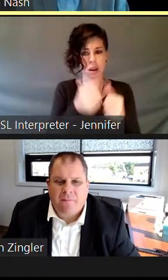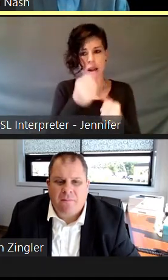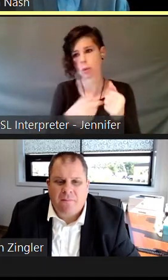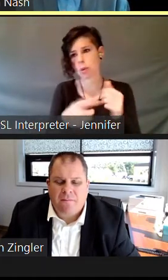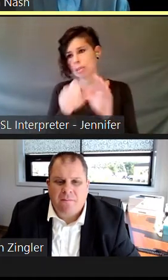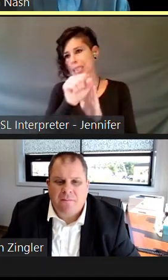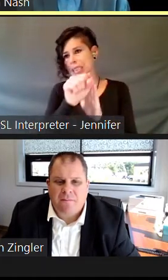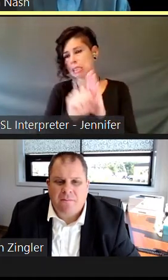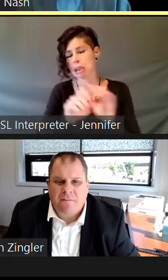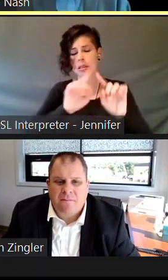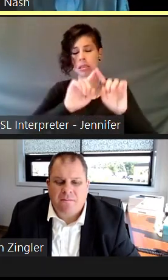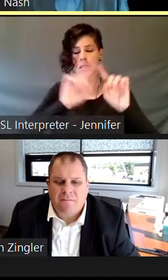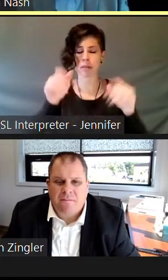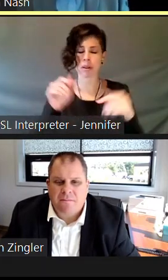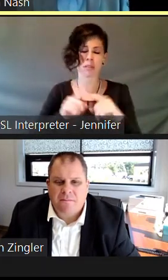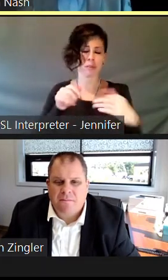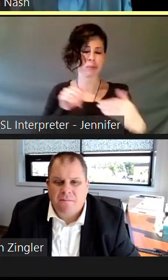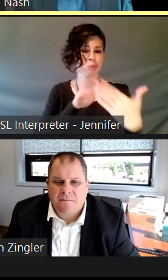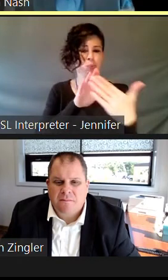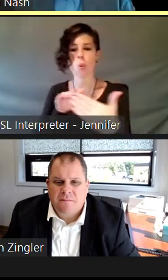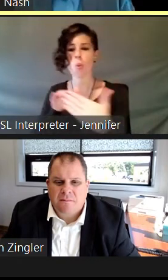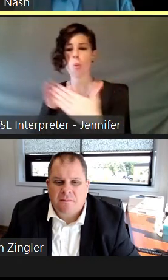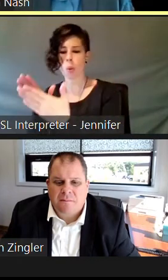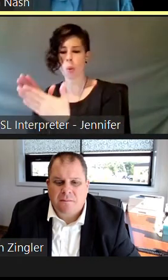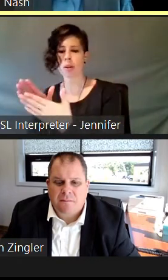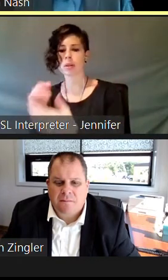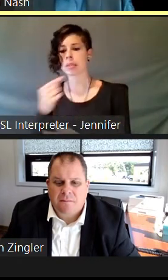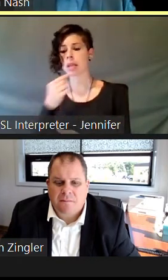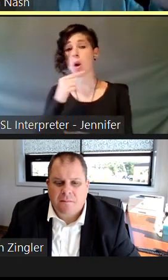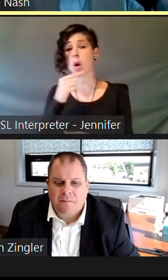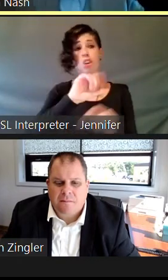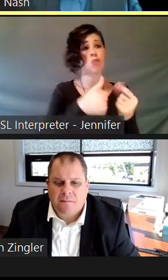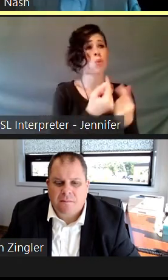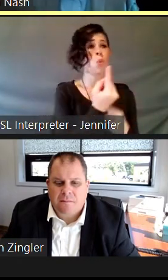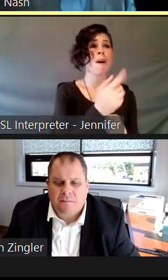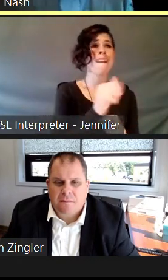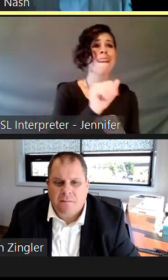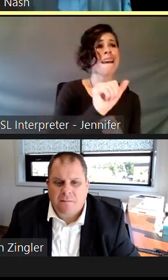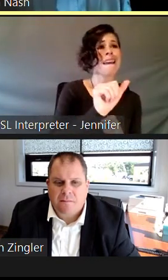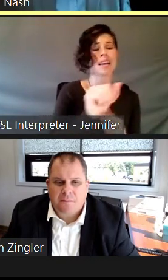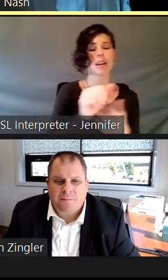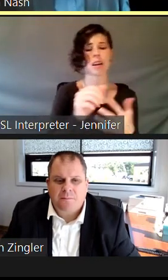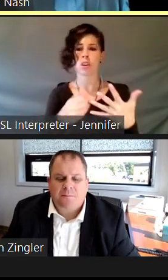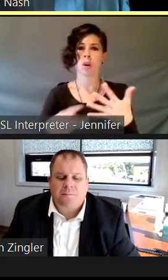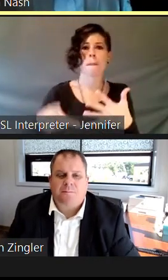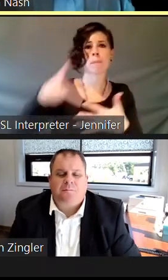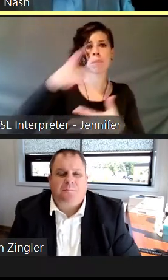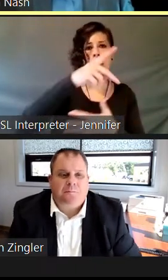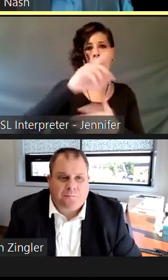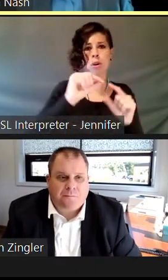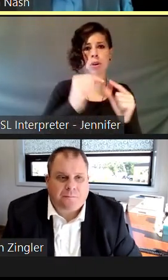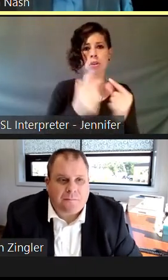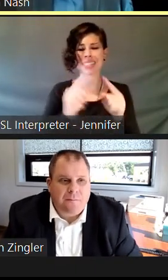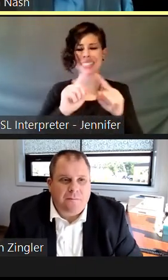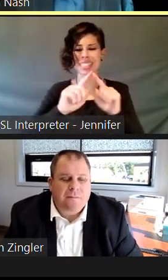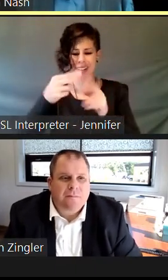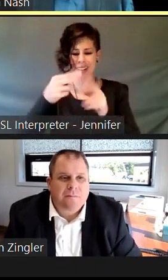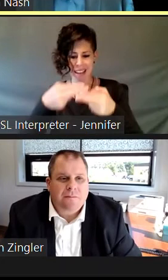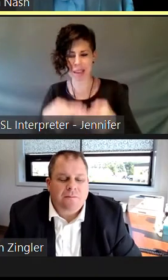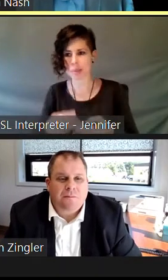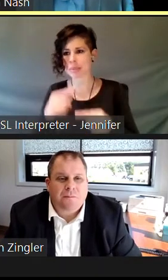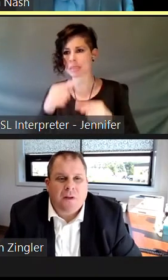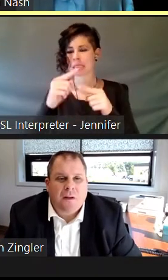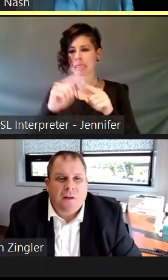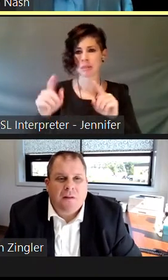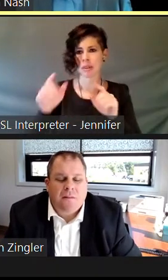everyone has their own approach. And so when somebody says you're in group 1A and you're in the primary group, and they had different names and different identifiers for